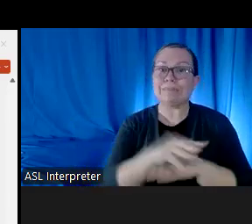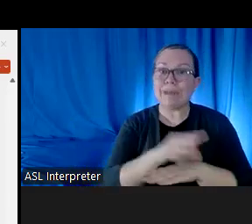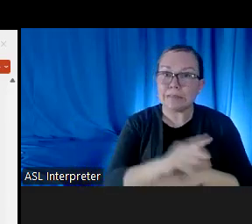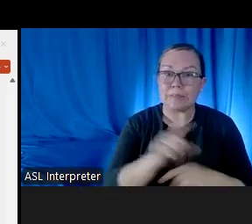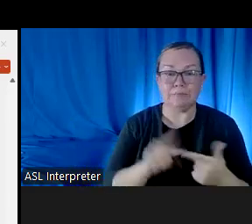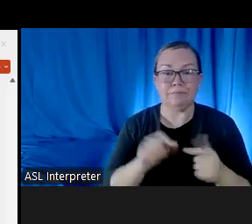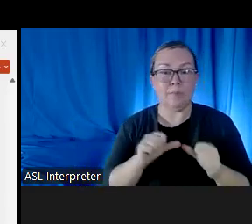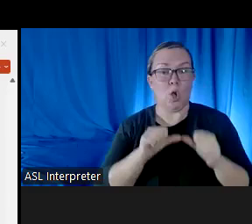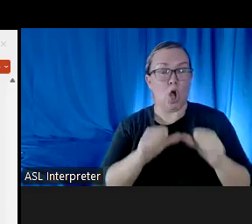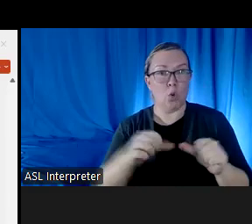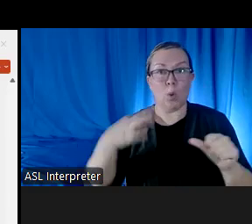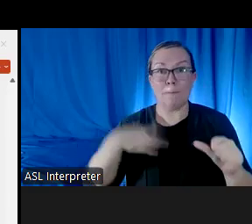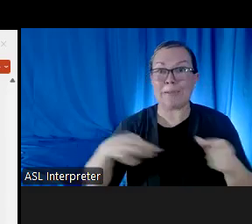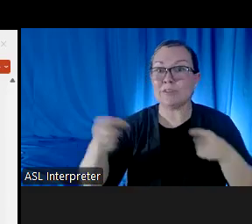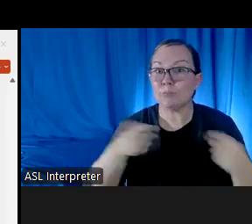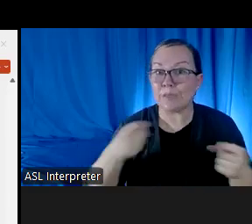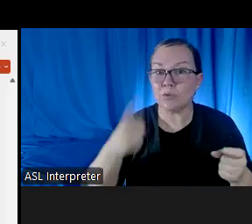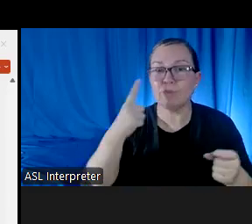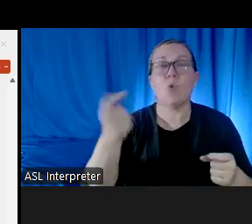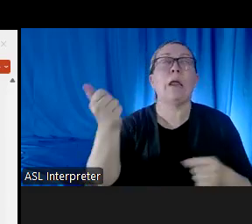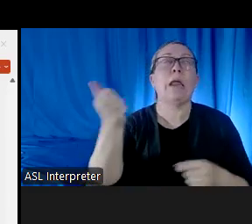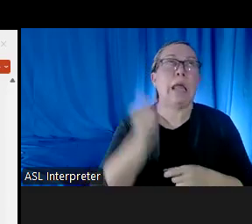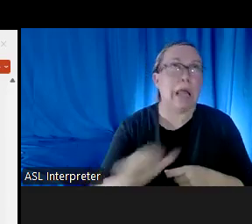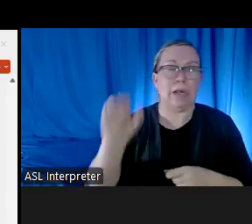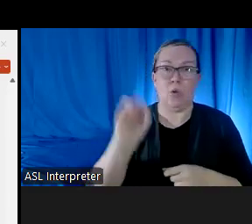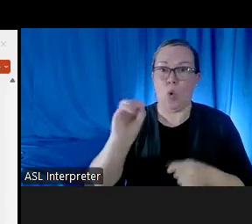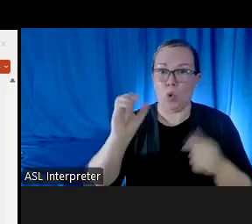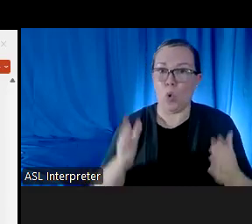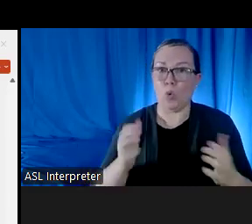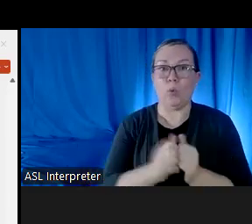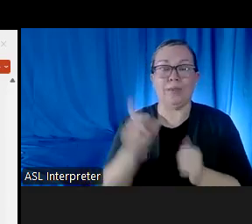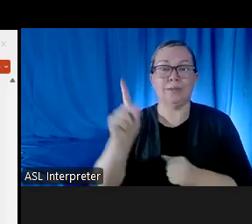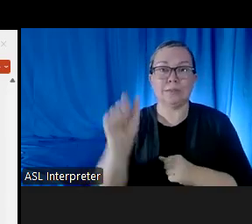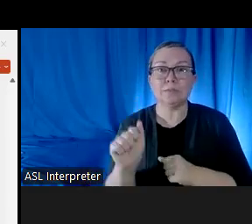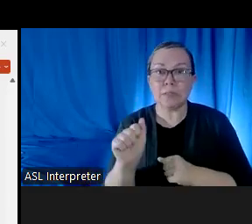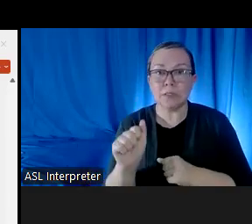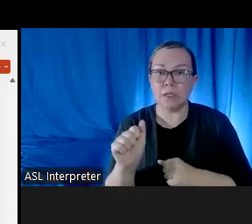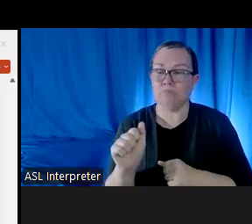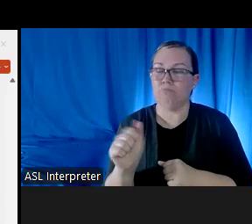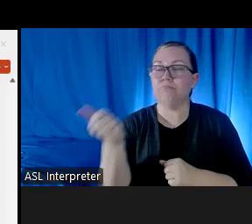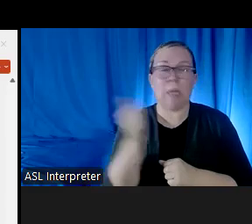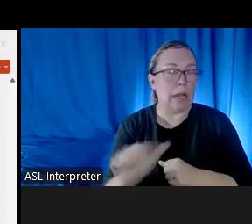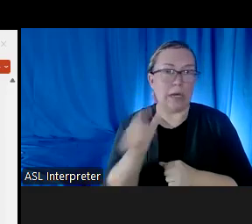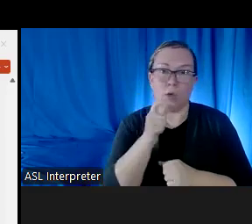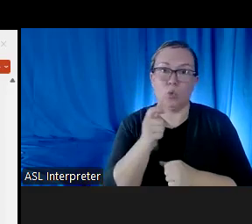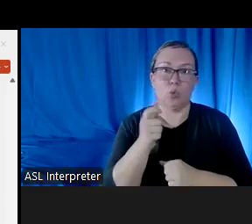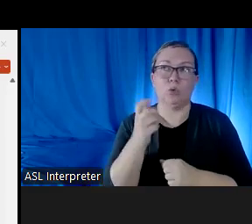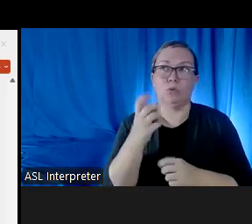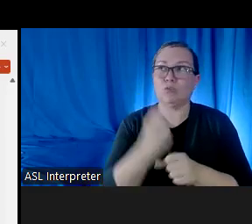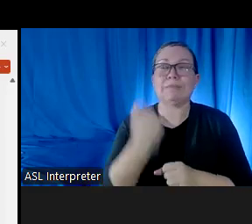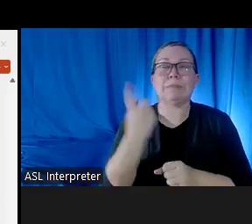benefits management for any Oregonian with a disability who is receiving some sort of